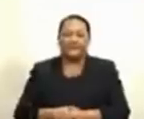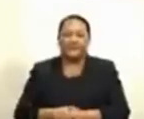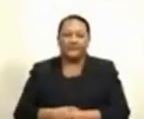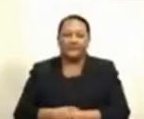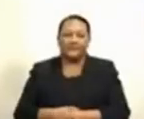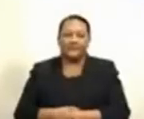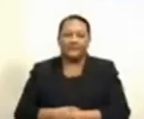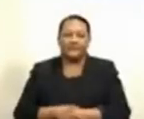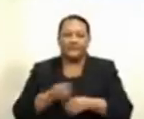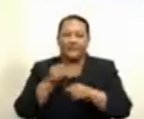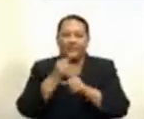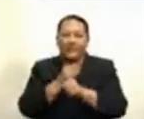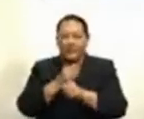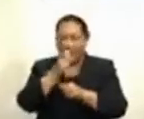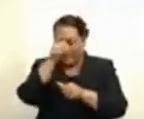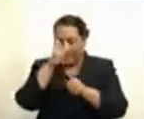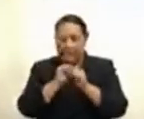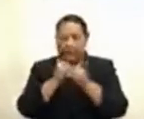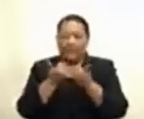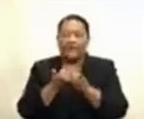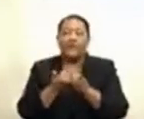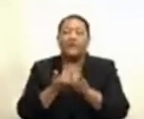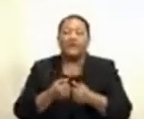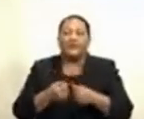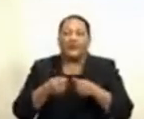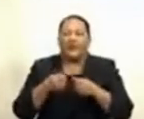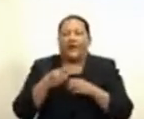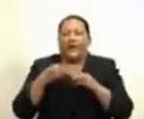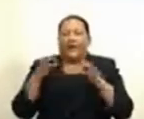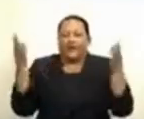Guernsey Day Festival Committee.